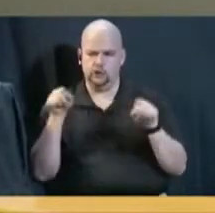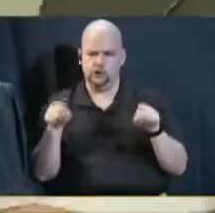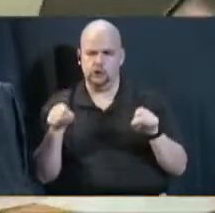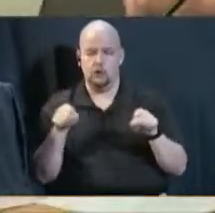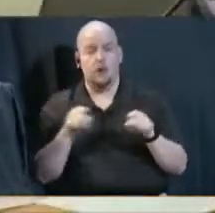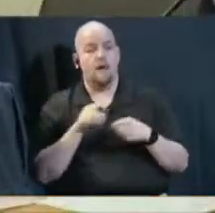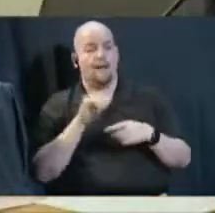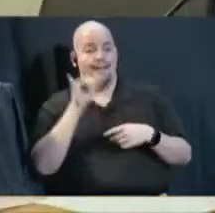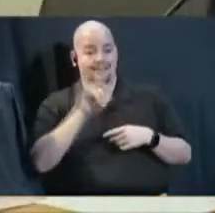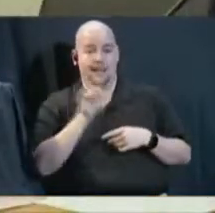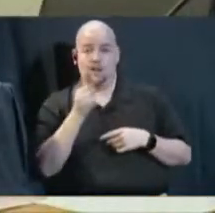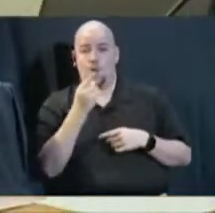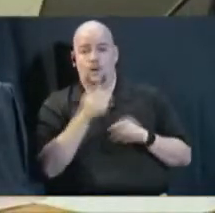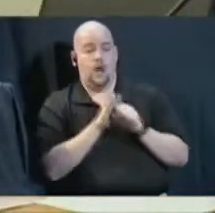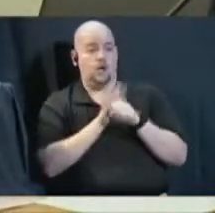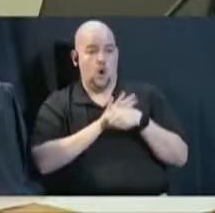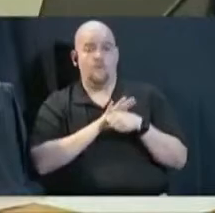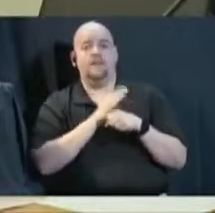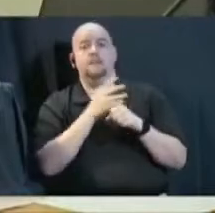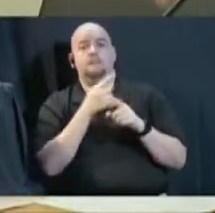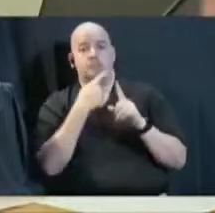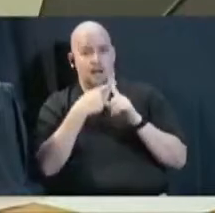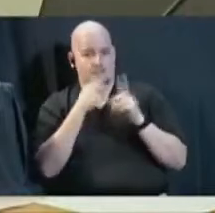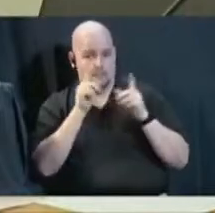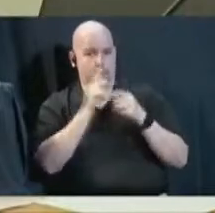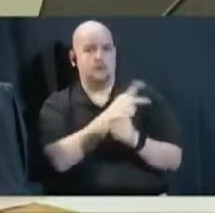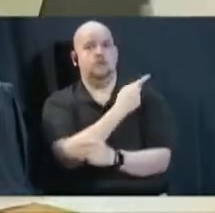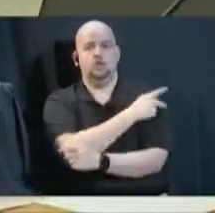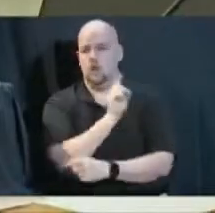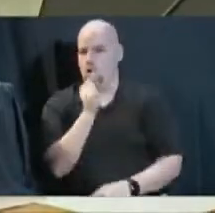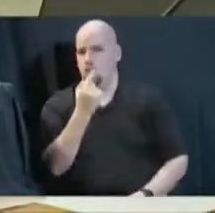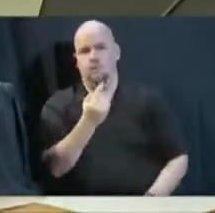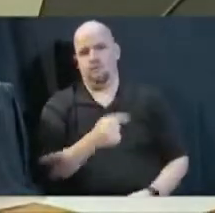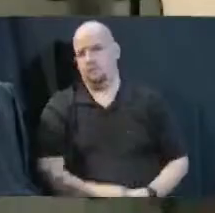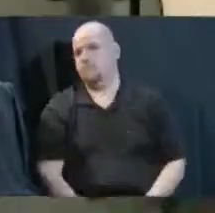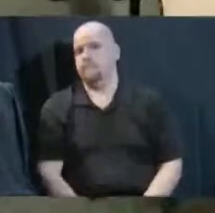Oh, that is only COVID positive Okay, patients. thank you.